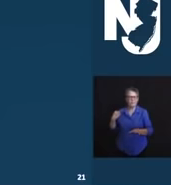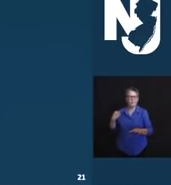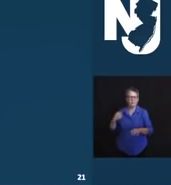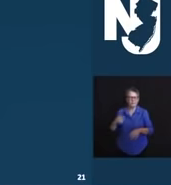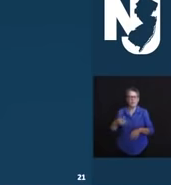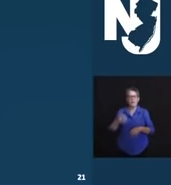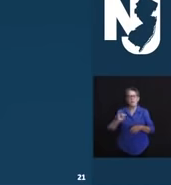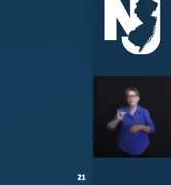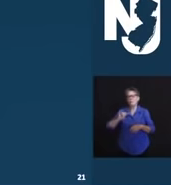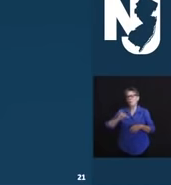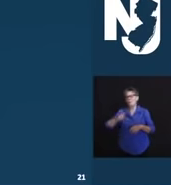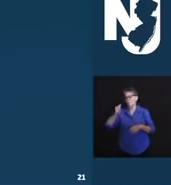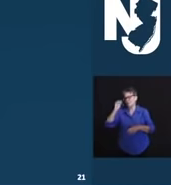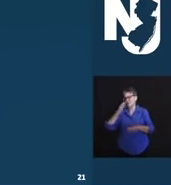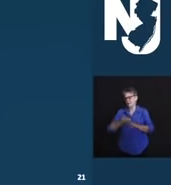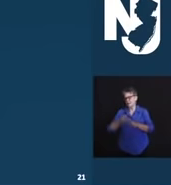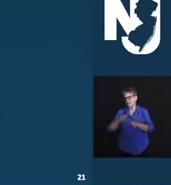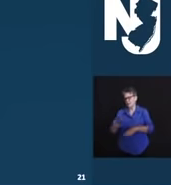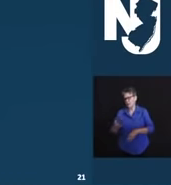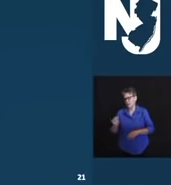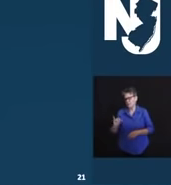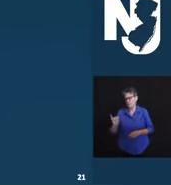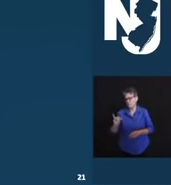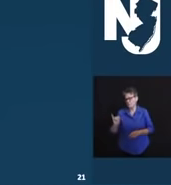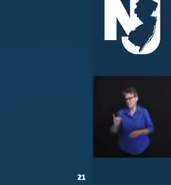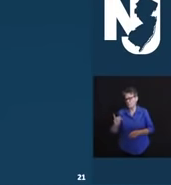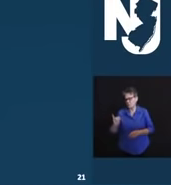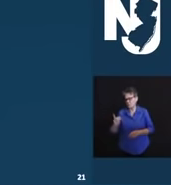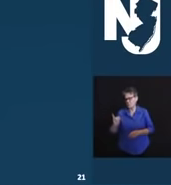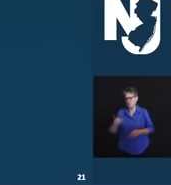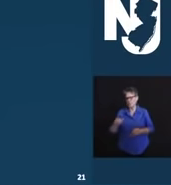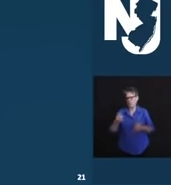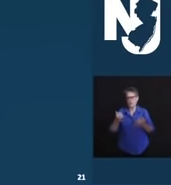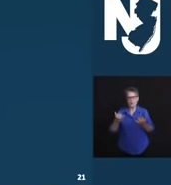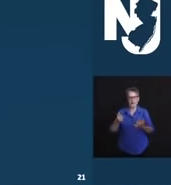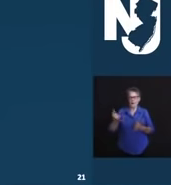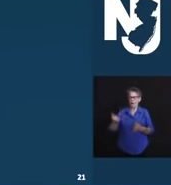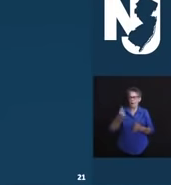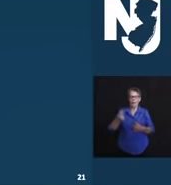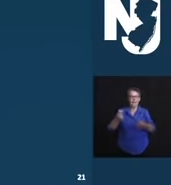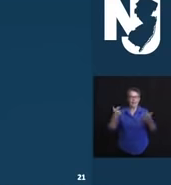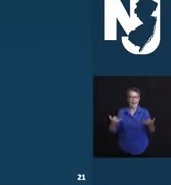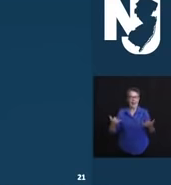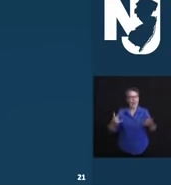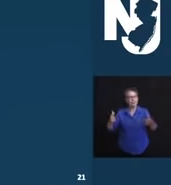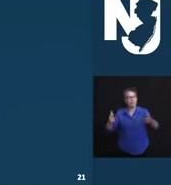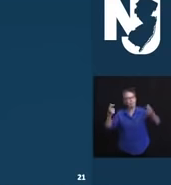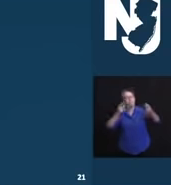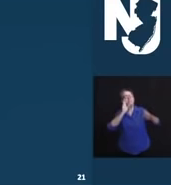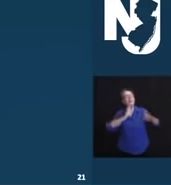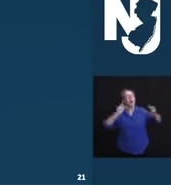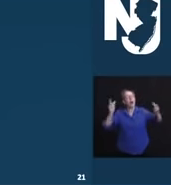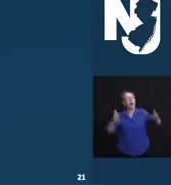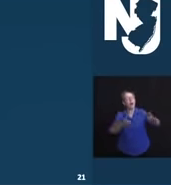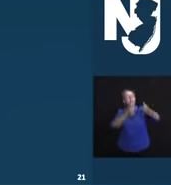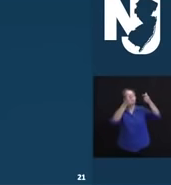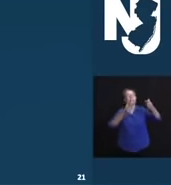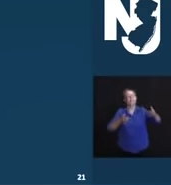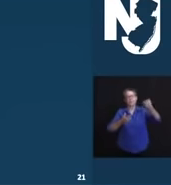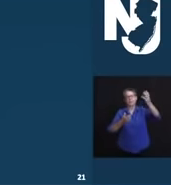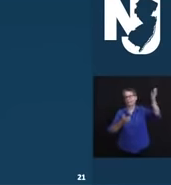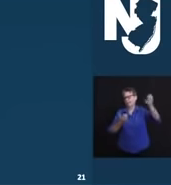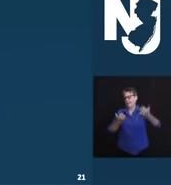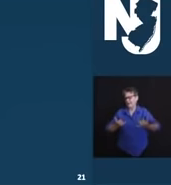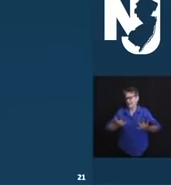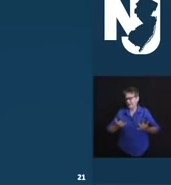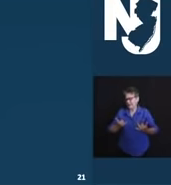glass with them. By the way, her son Lou said to me, as they were growing up, she used to preach 2 things to them, and he said, I